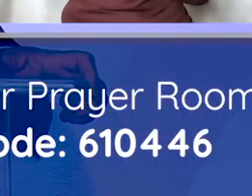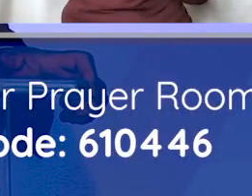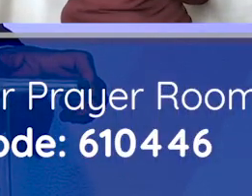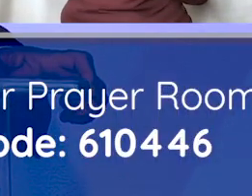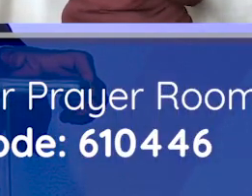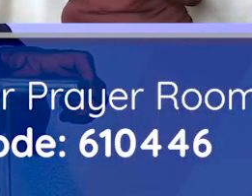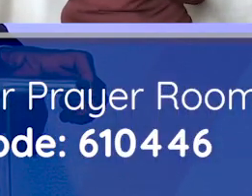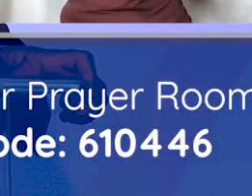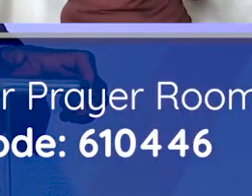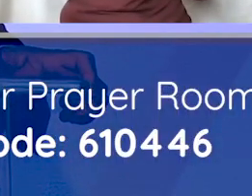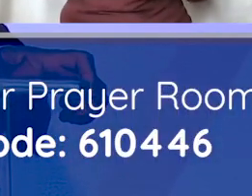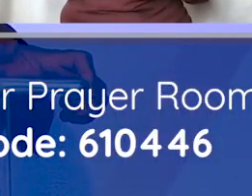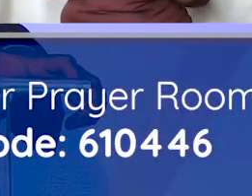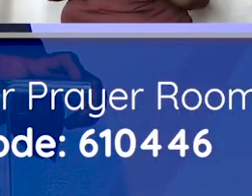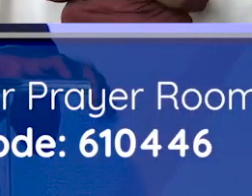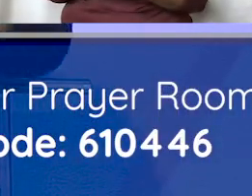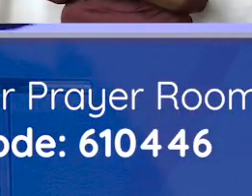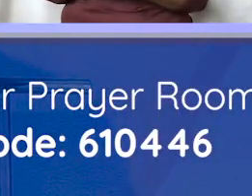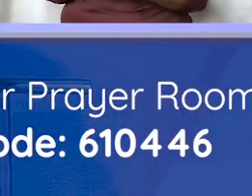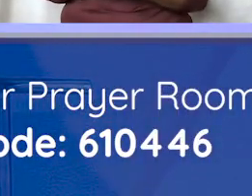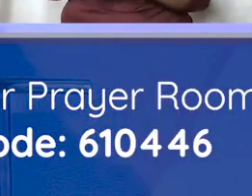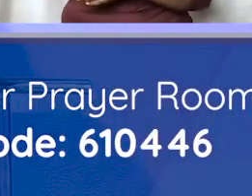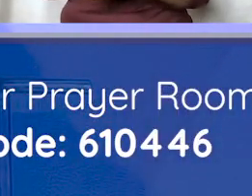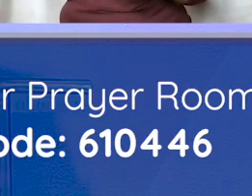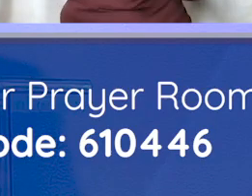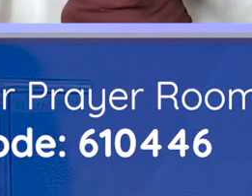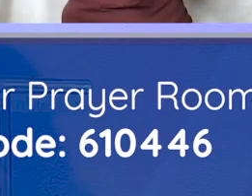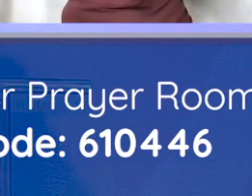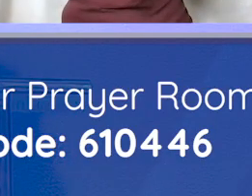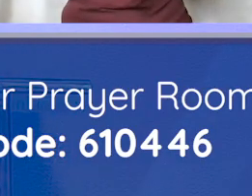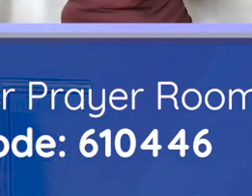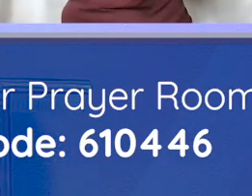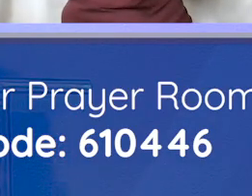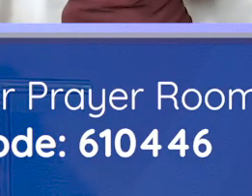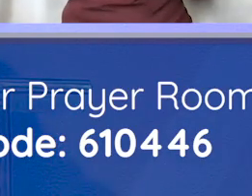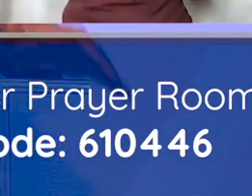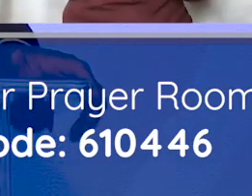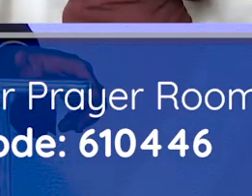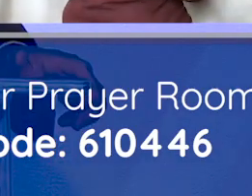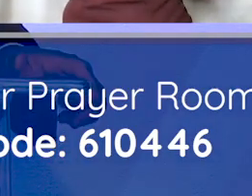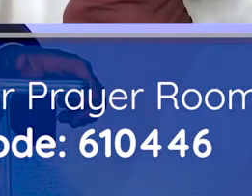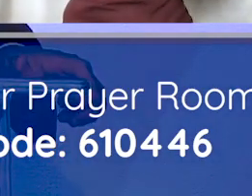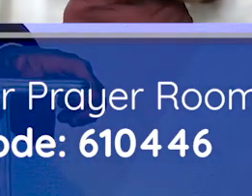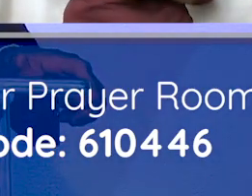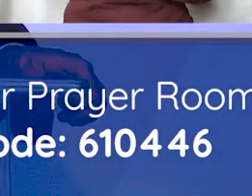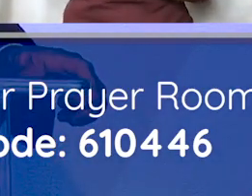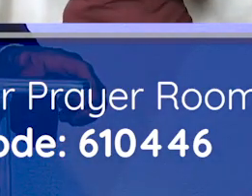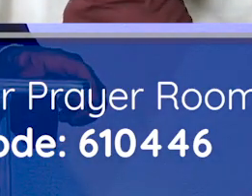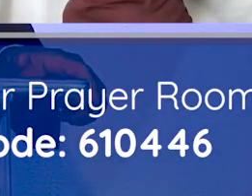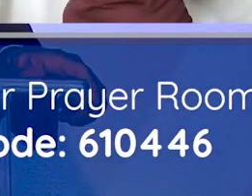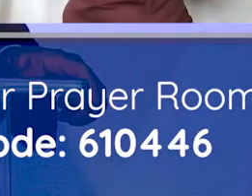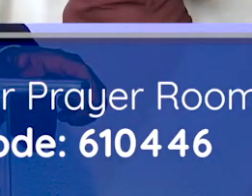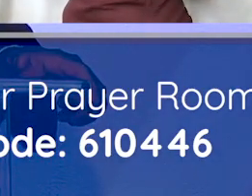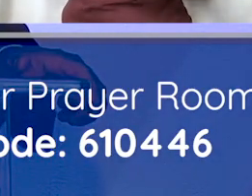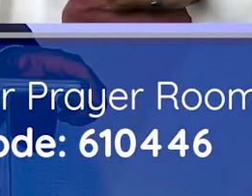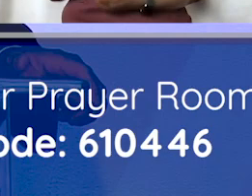The numbers are being posted on the screen. Tonight, deliverance can be yours. You don't have to